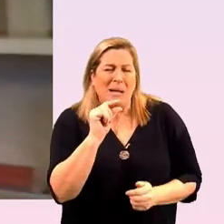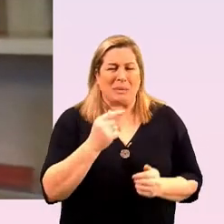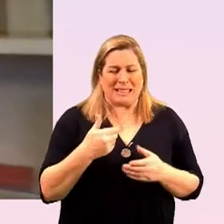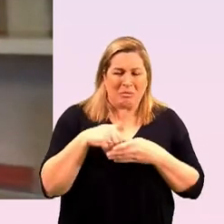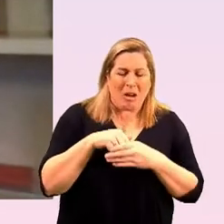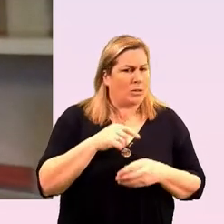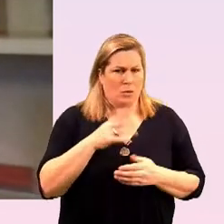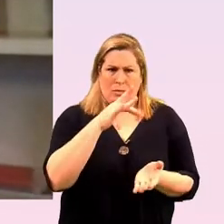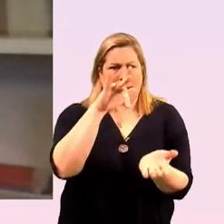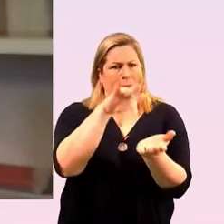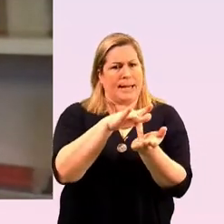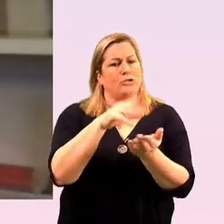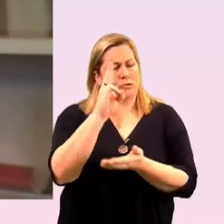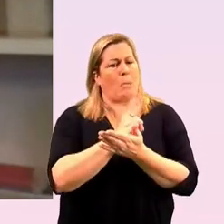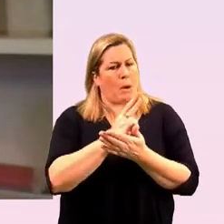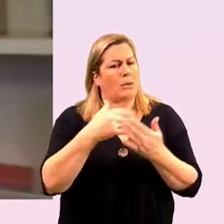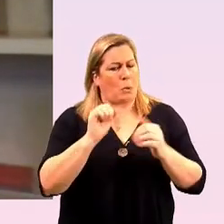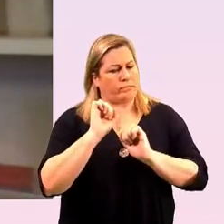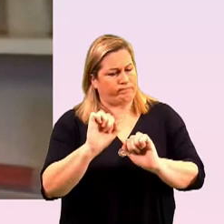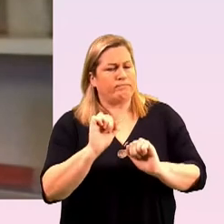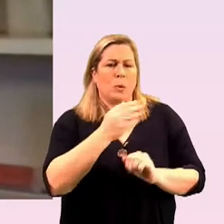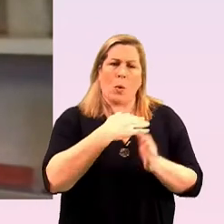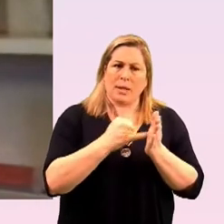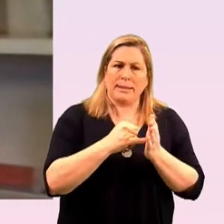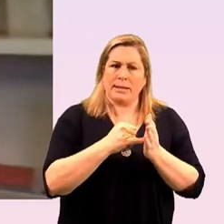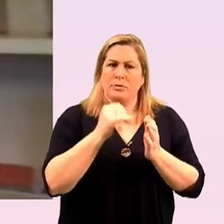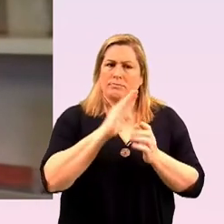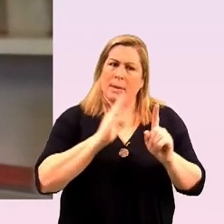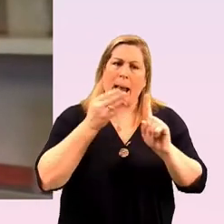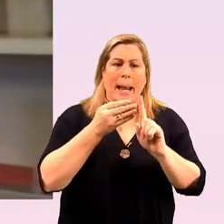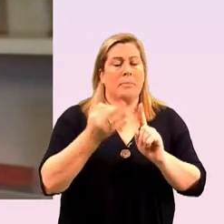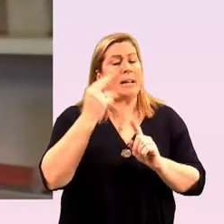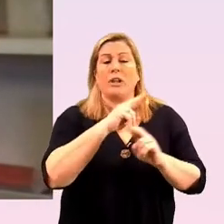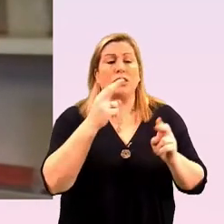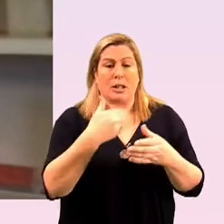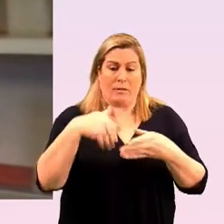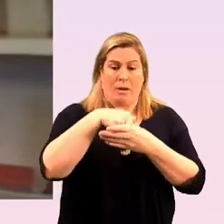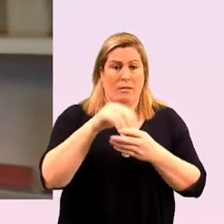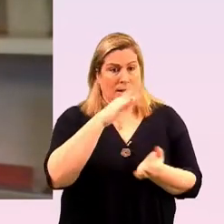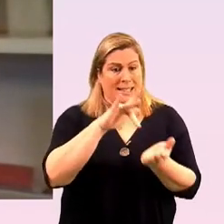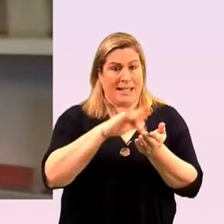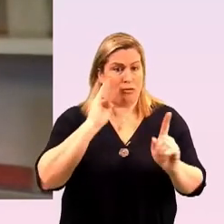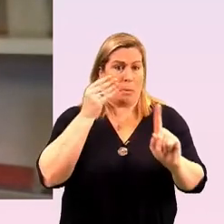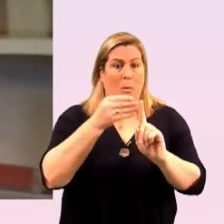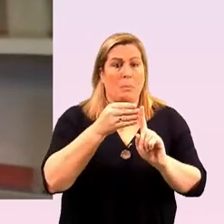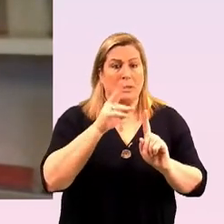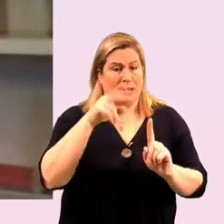central part of what the organization is about. And I think if you're not part of that central purpose, it's easy to